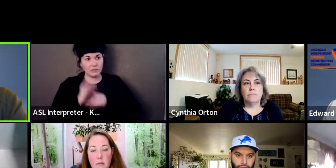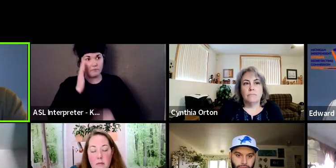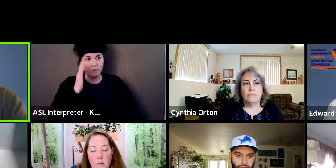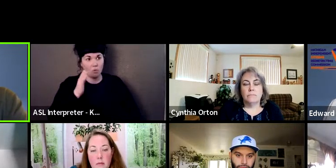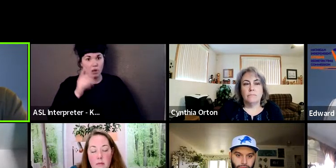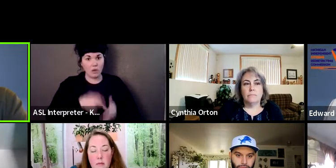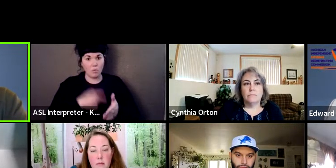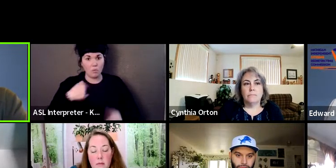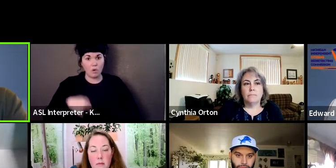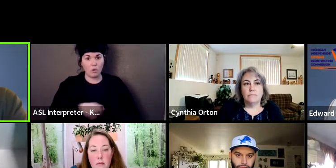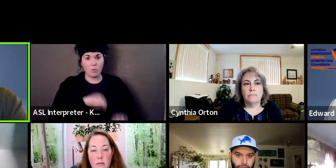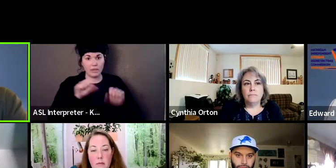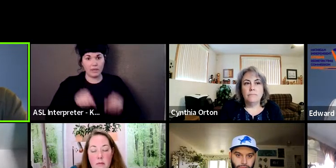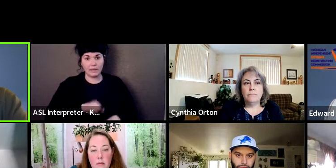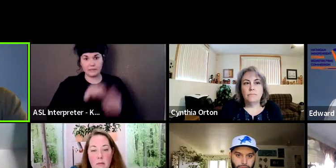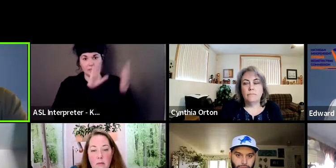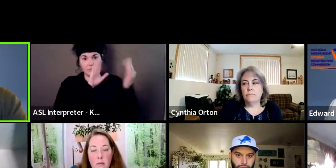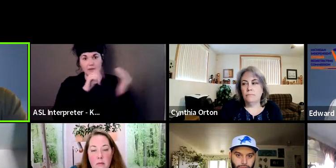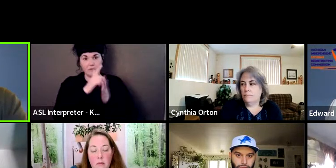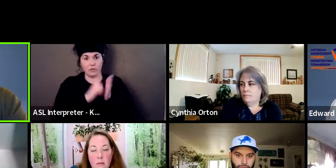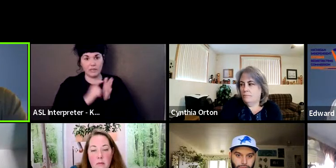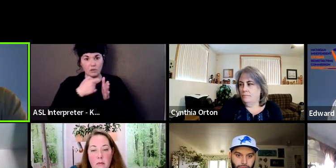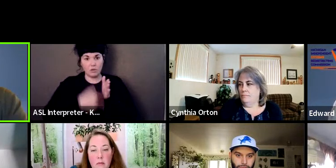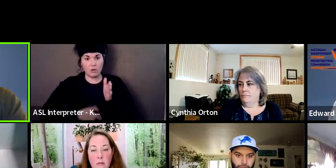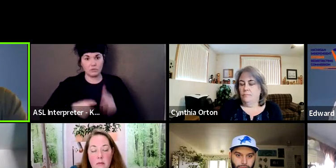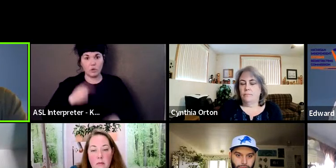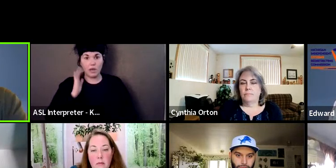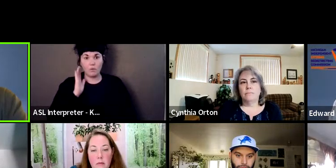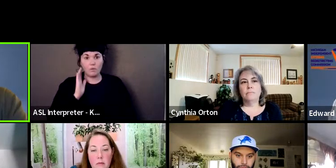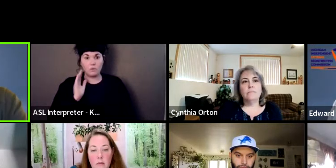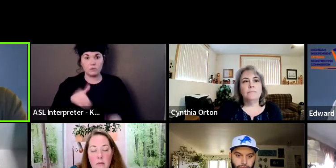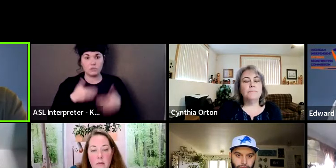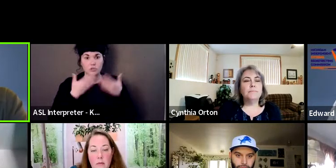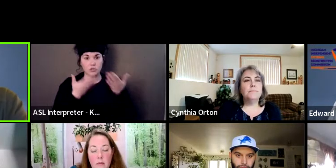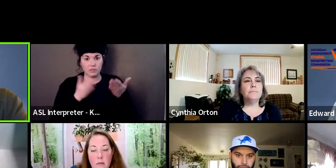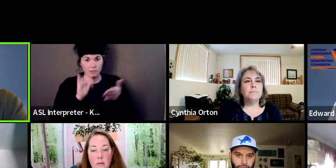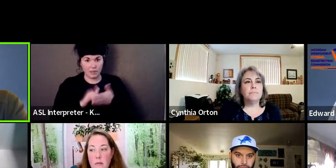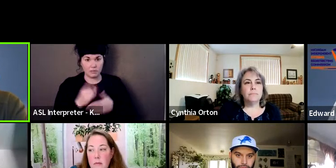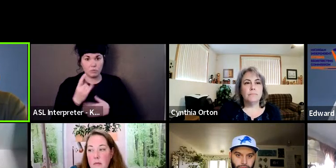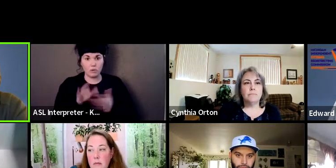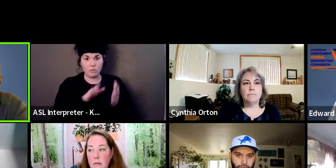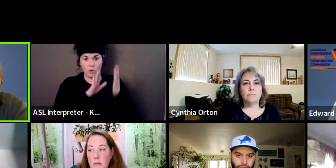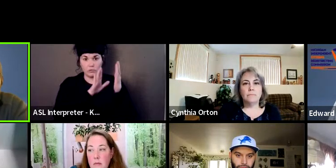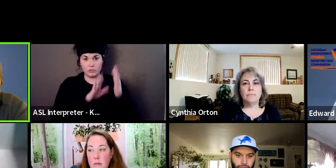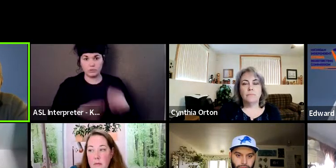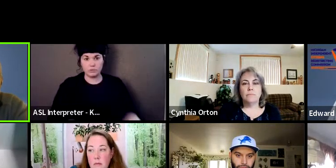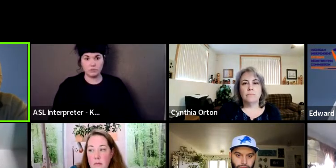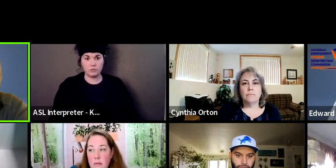expect as legal costs. So I would suggest that would be one approach.